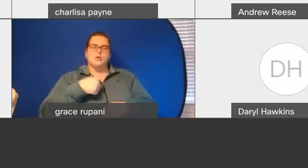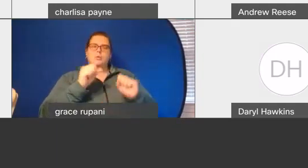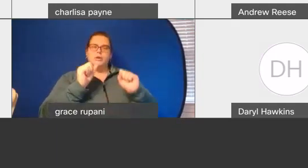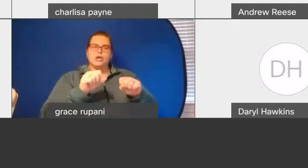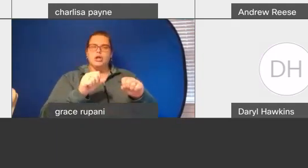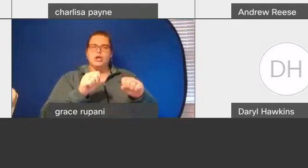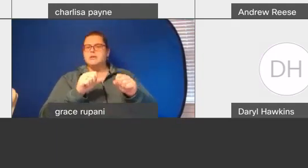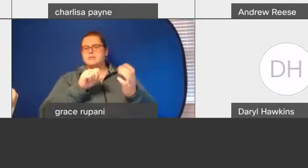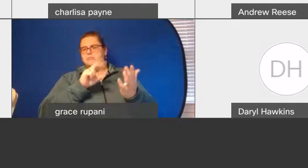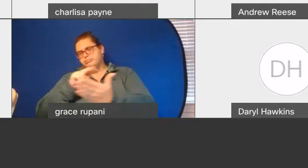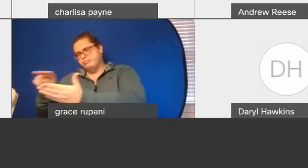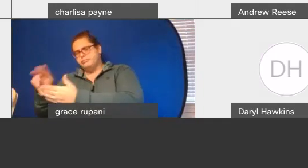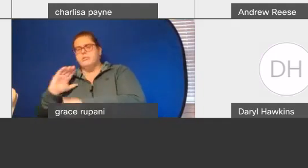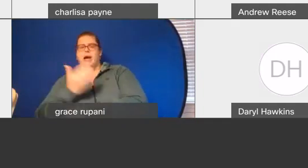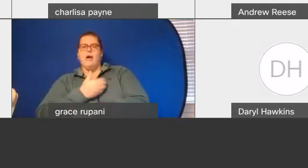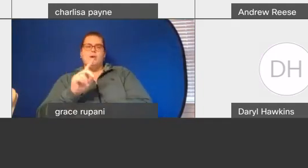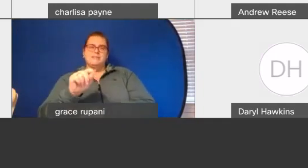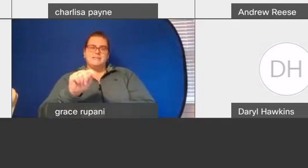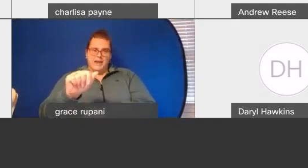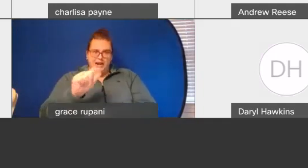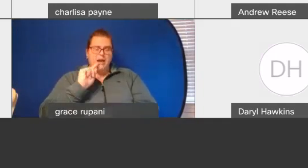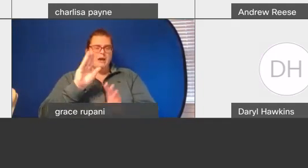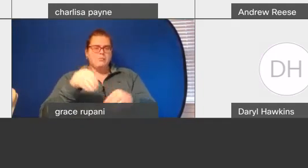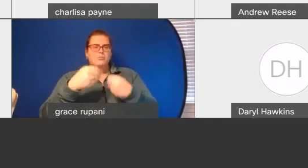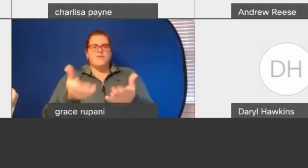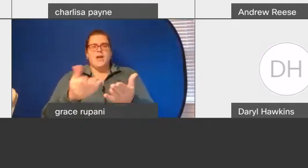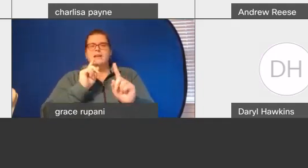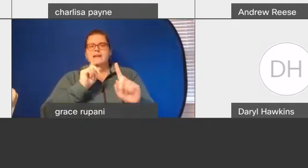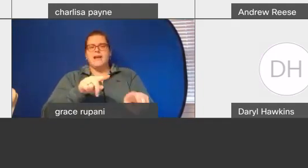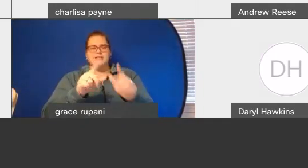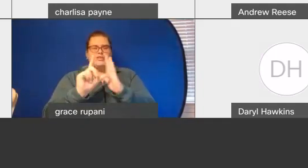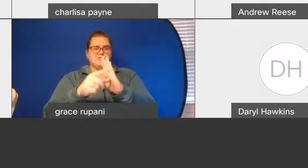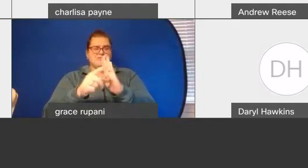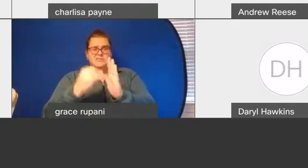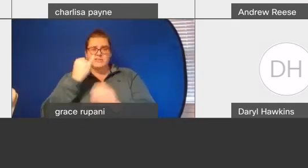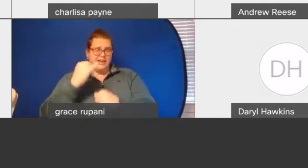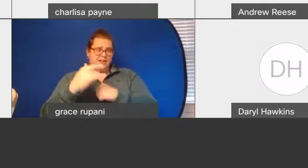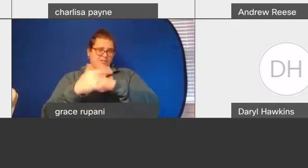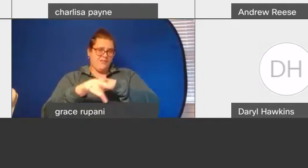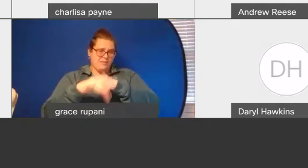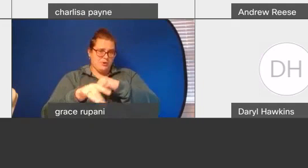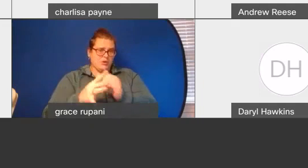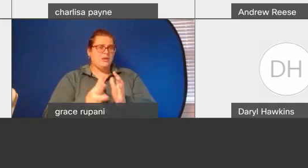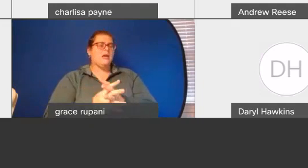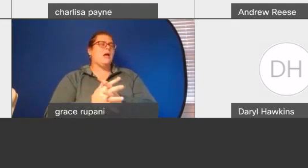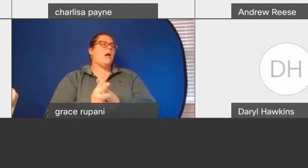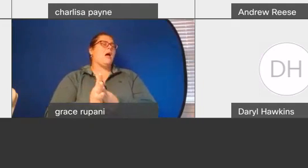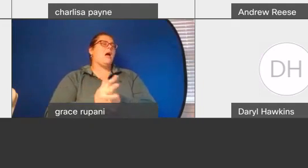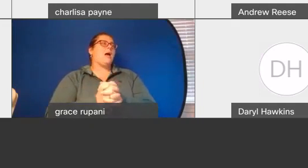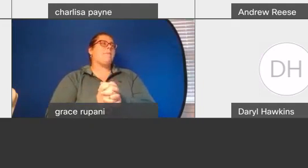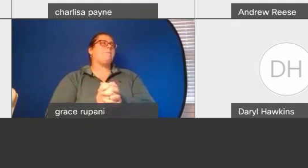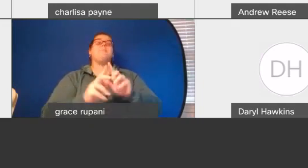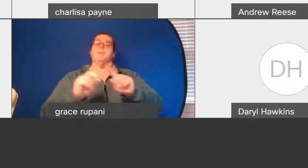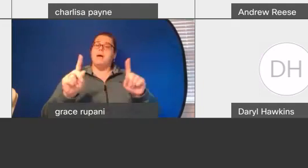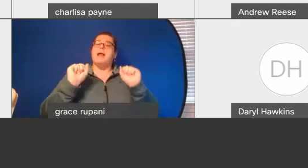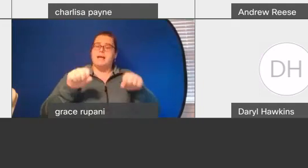and provide a more specific answer if we have that available. What I can share, though, in some